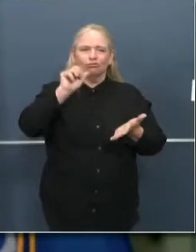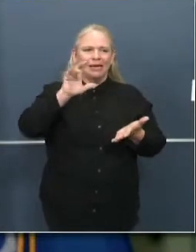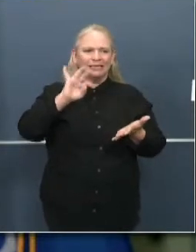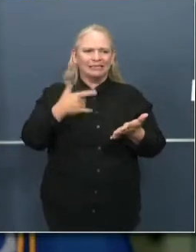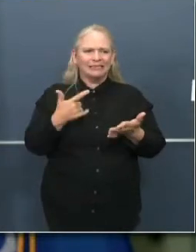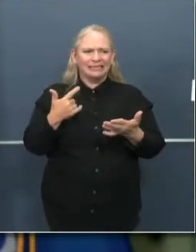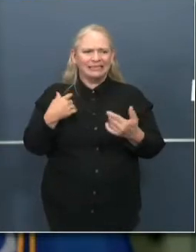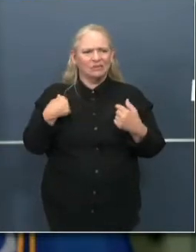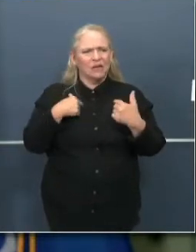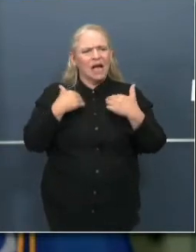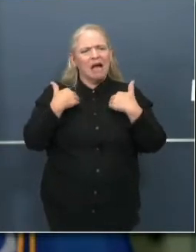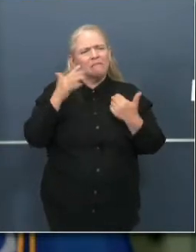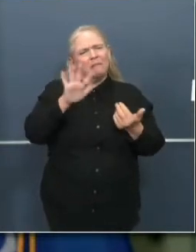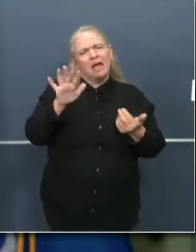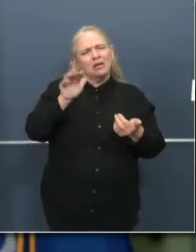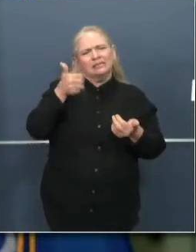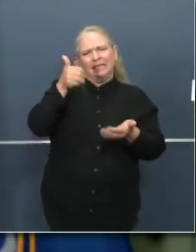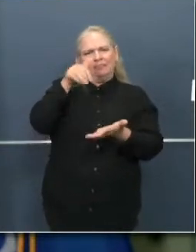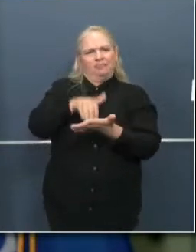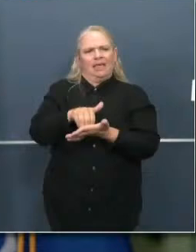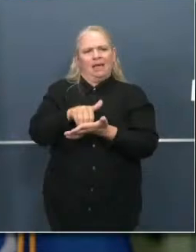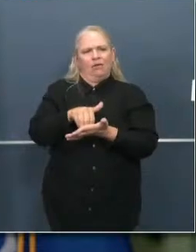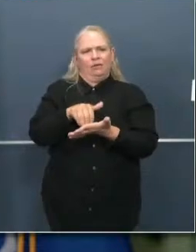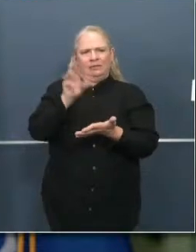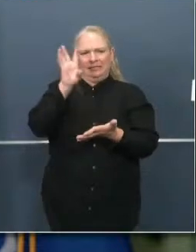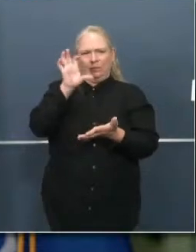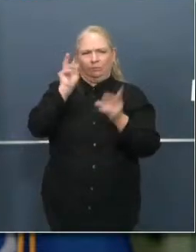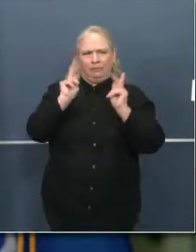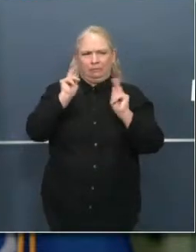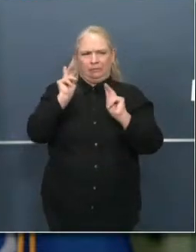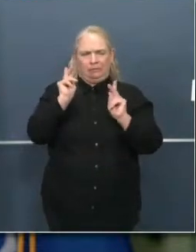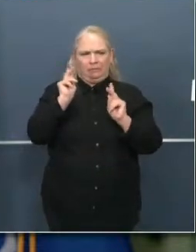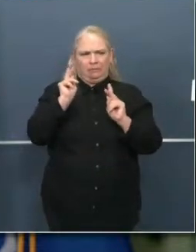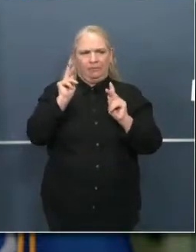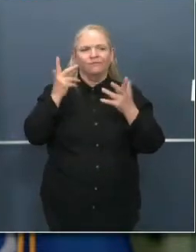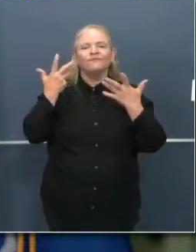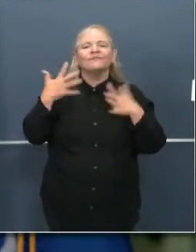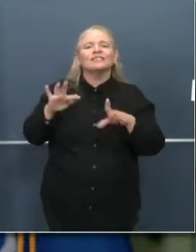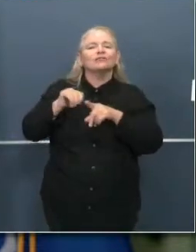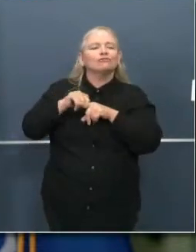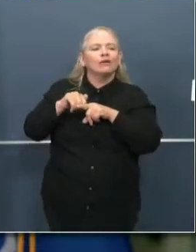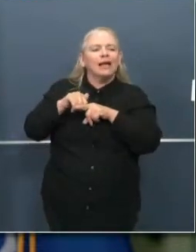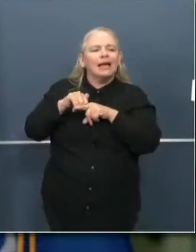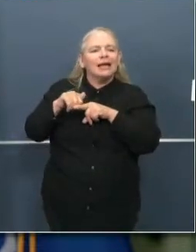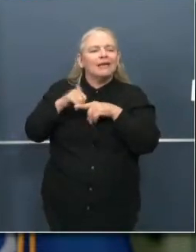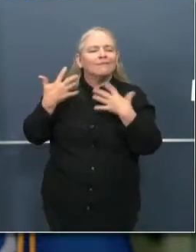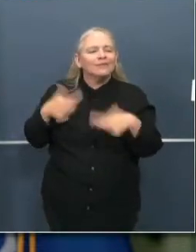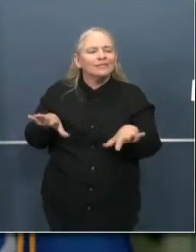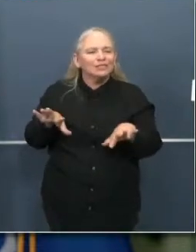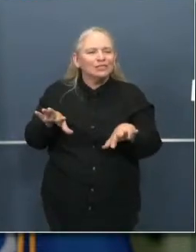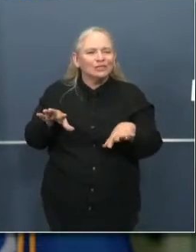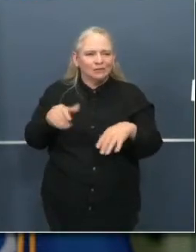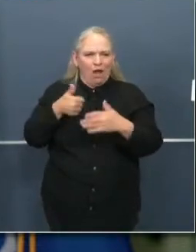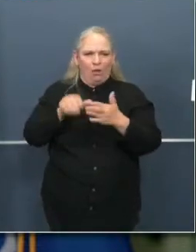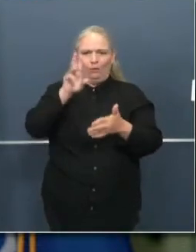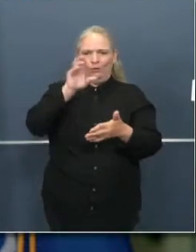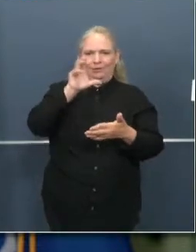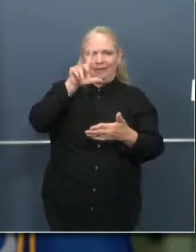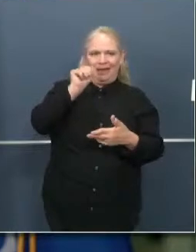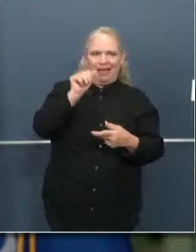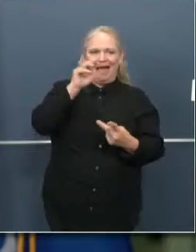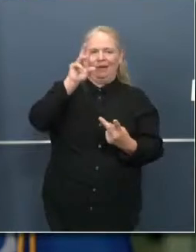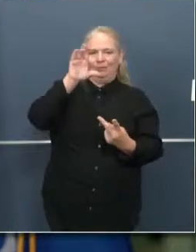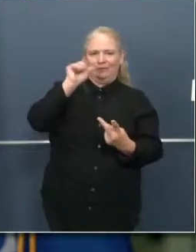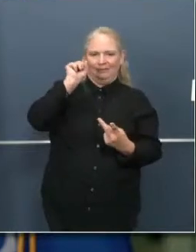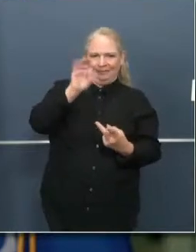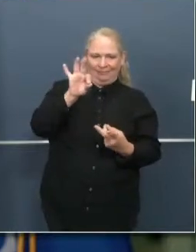UCLA. We had a phase 1 goal by July 1st to get roughly 10,000 people, that first cohort, phase 1, trained.